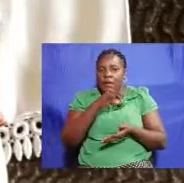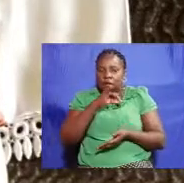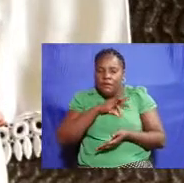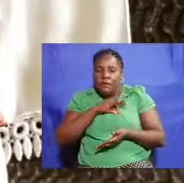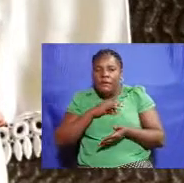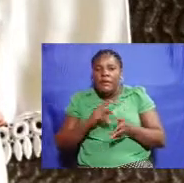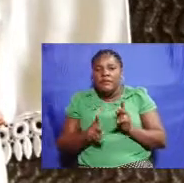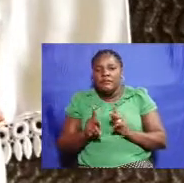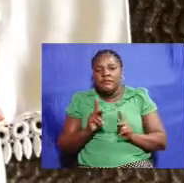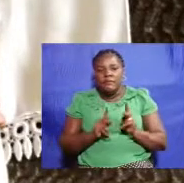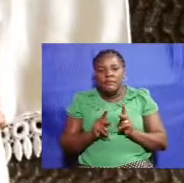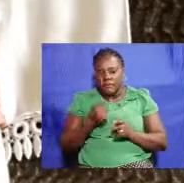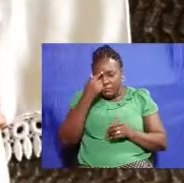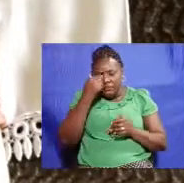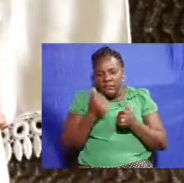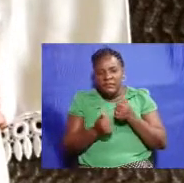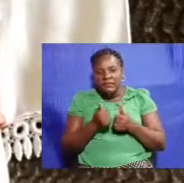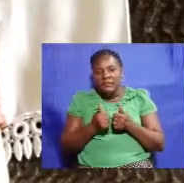because